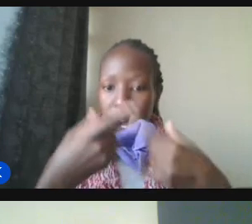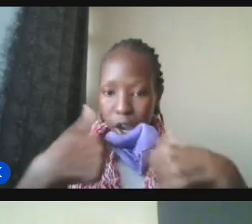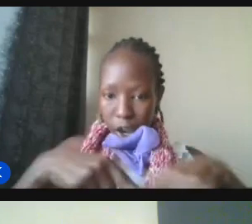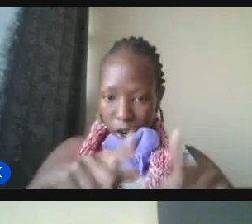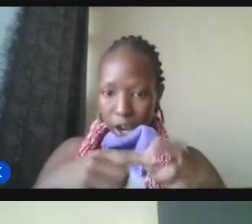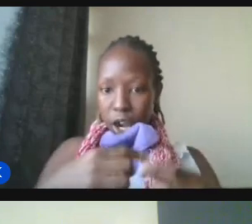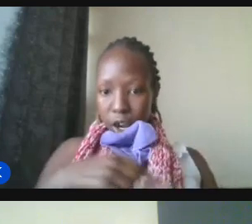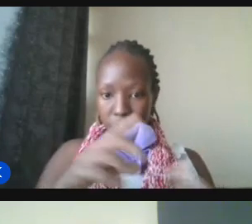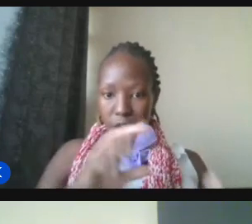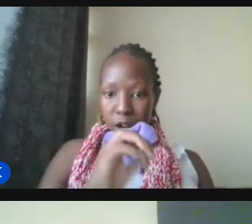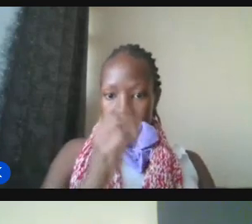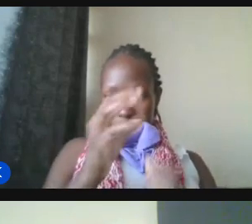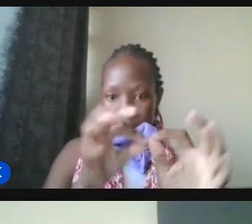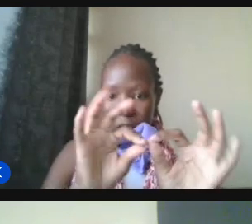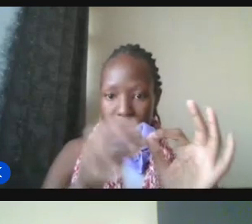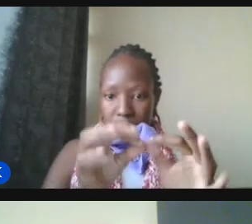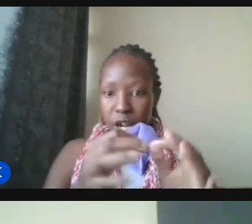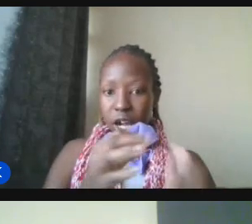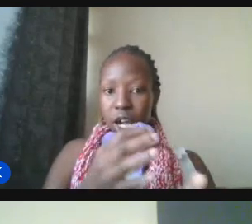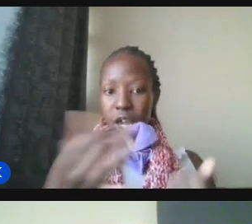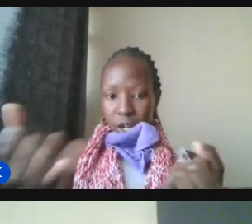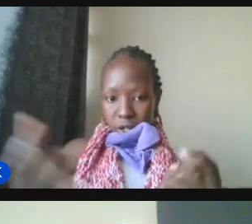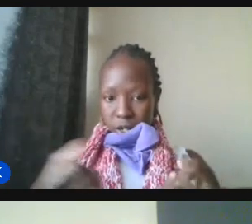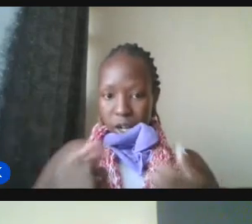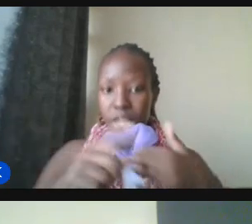will allow um,